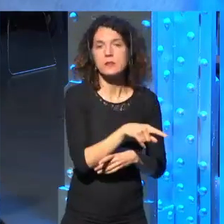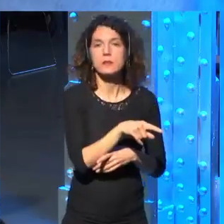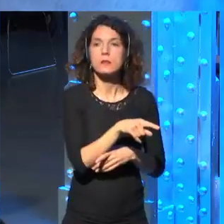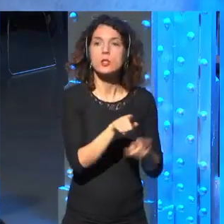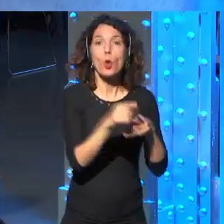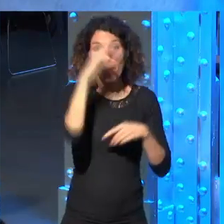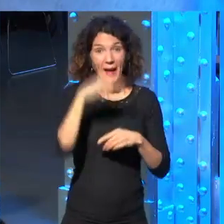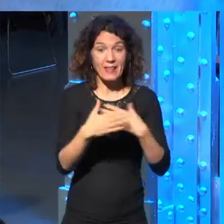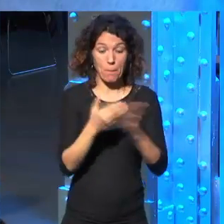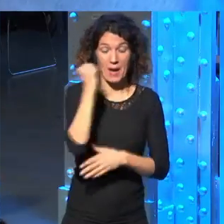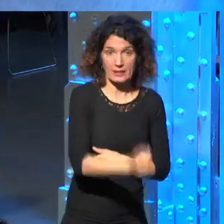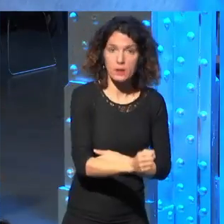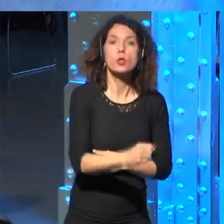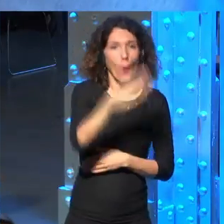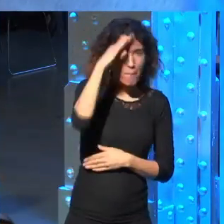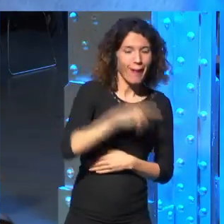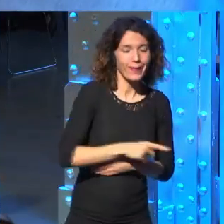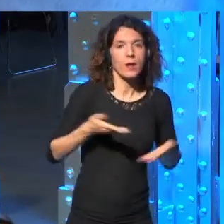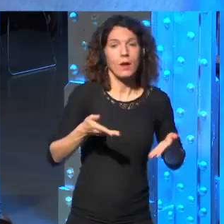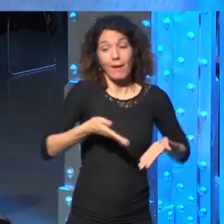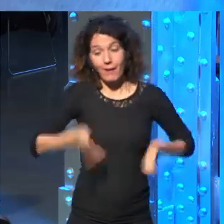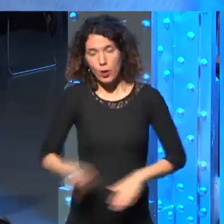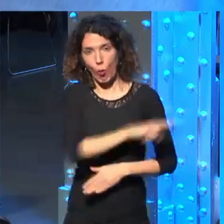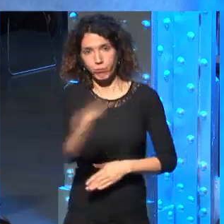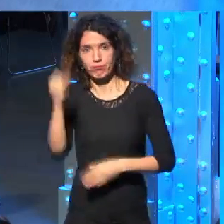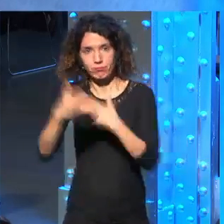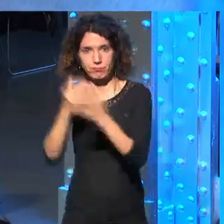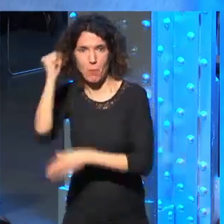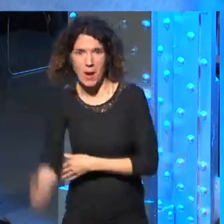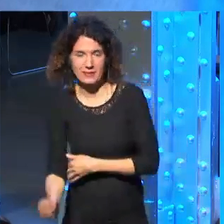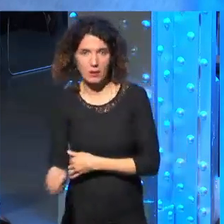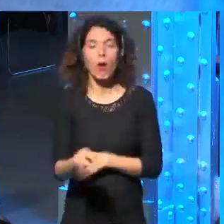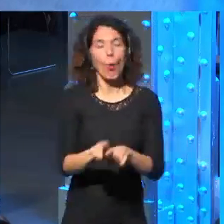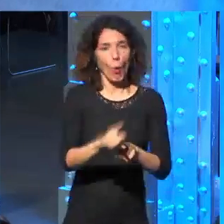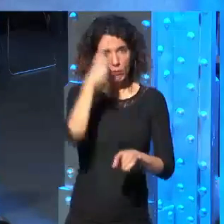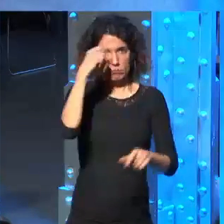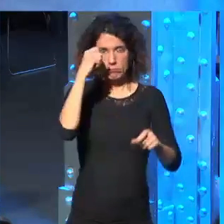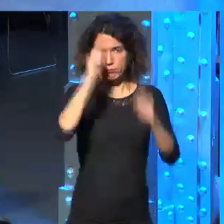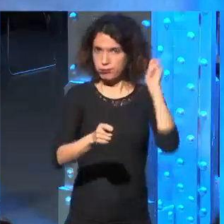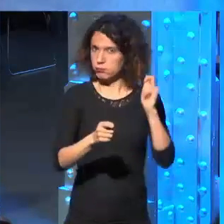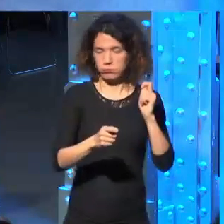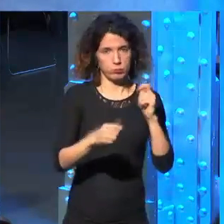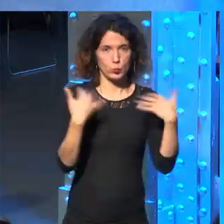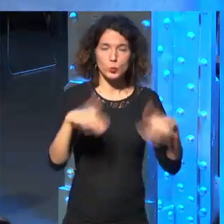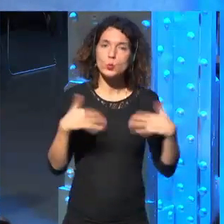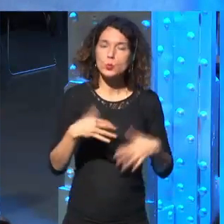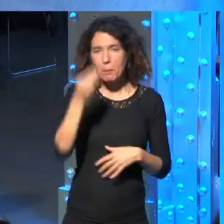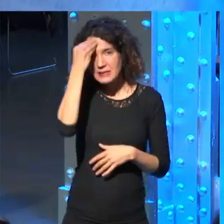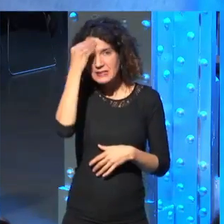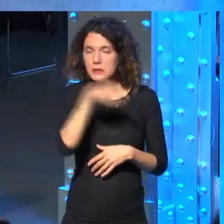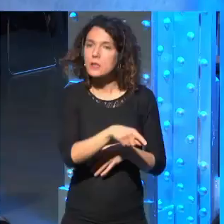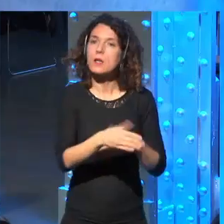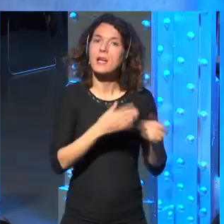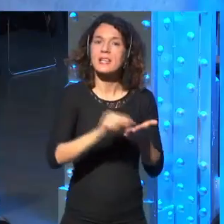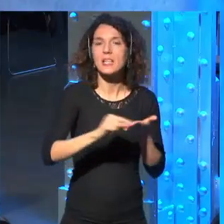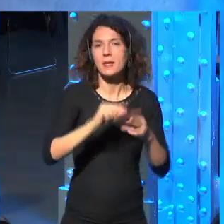father killing the son. And that stayed with me. For a while, I thought of writing a literary essay